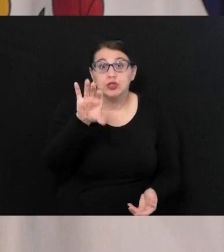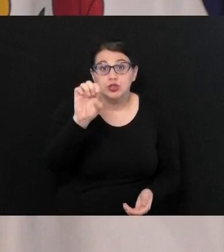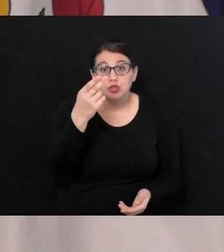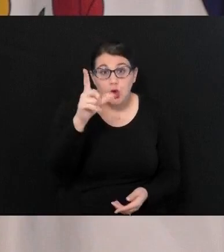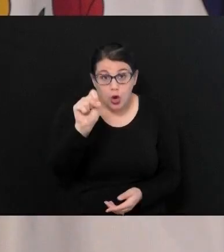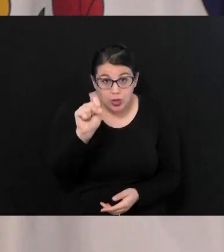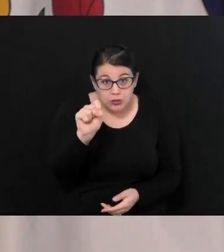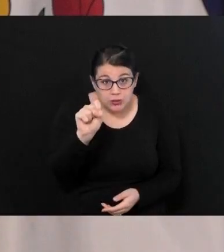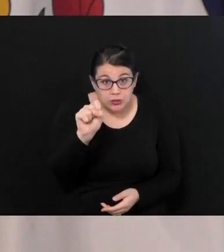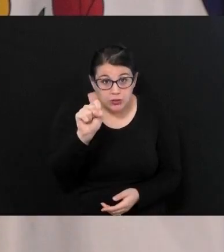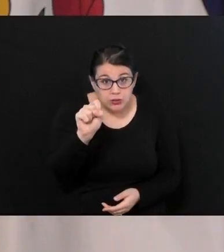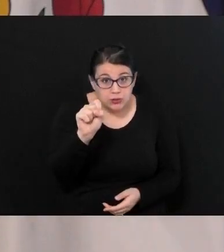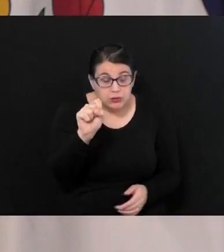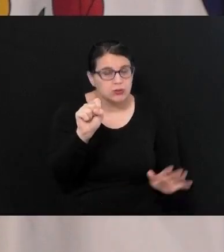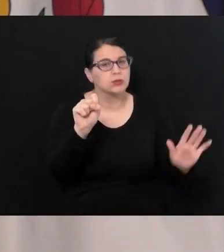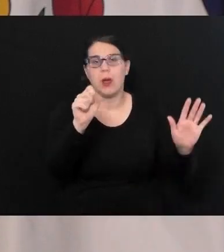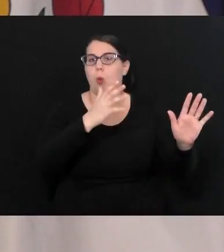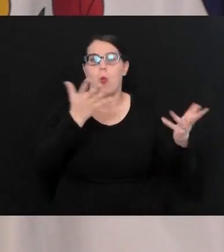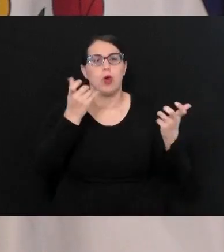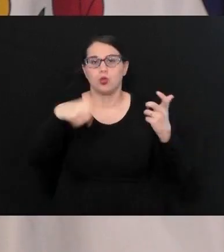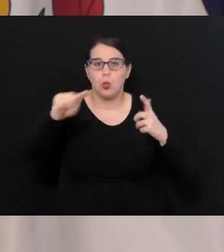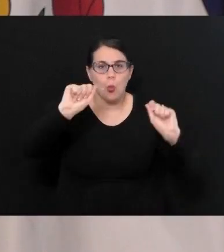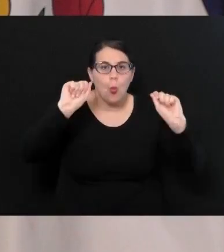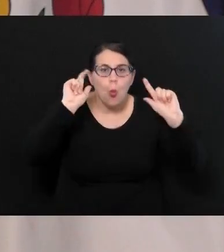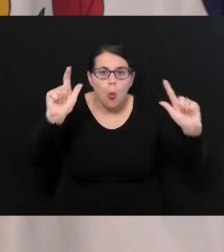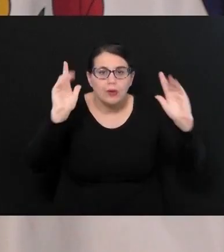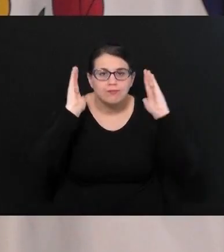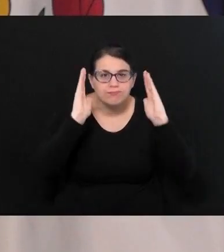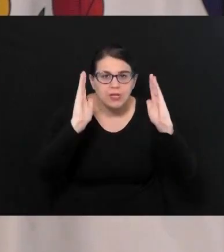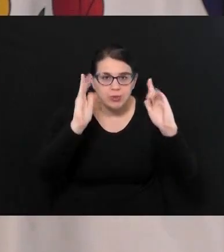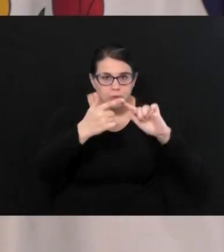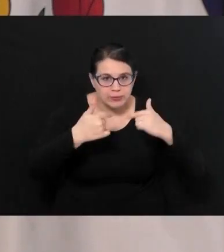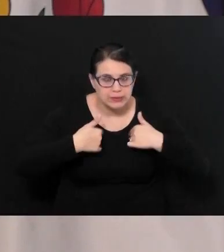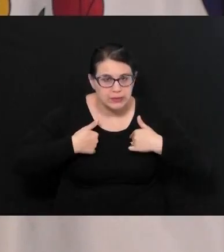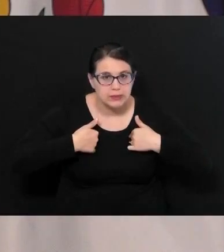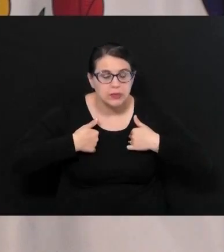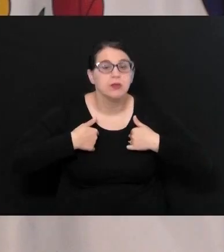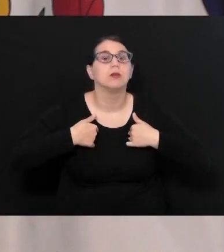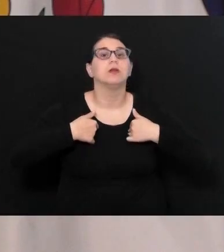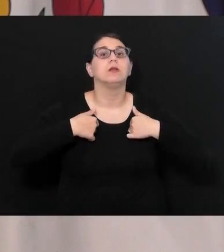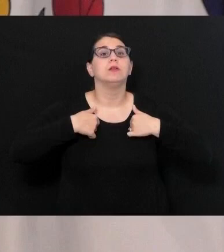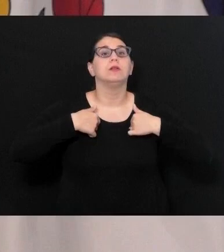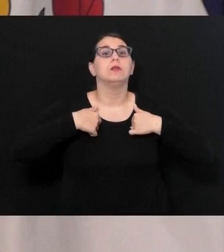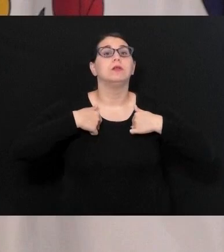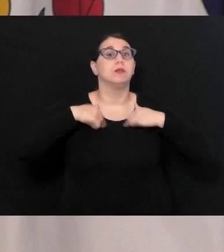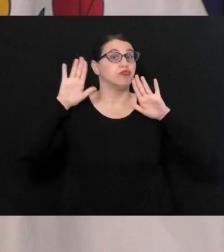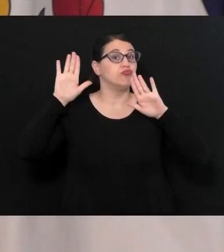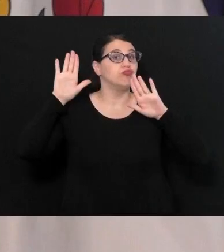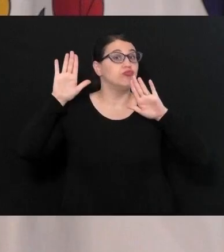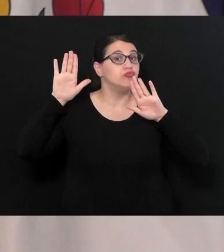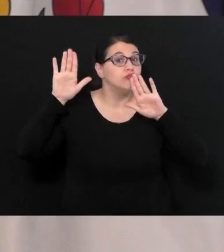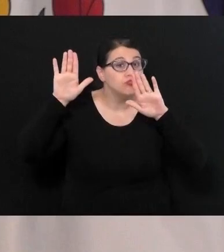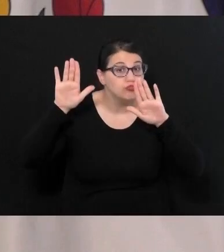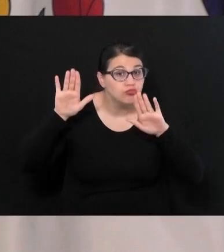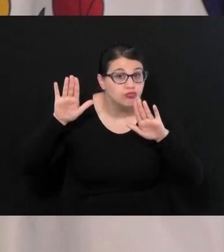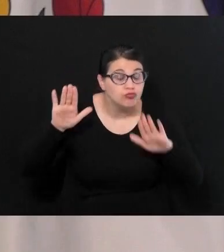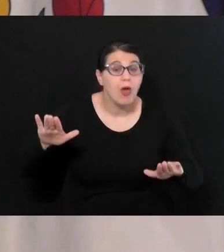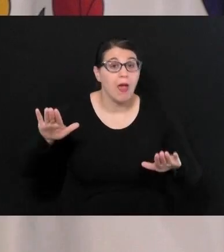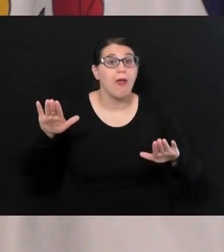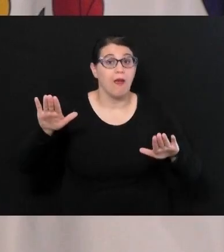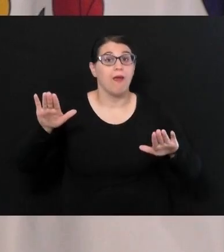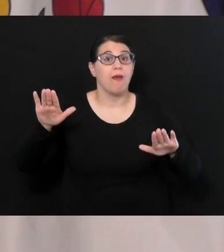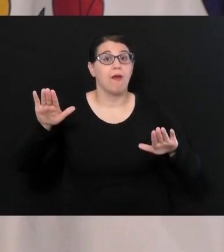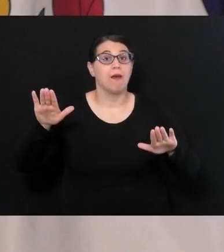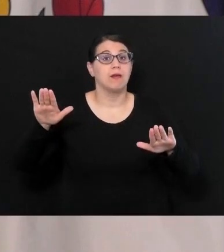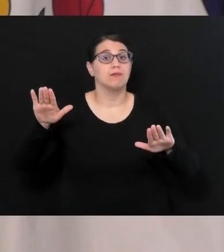everyone listen and listen really closely. The great part about the 2,000 tests we did last